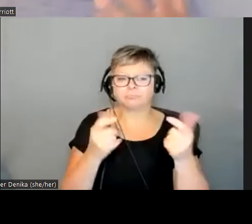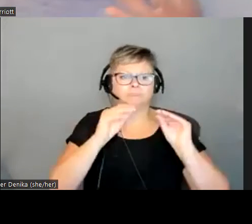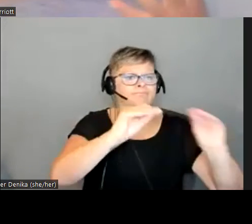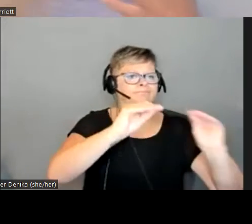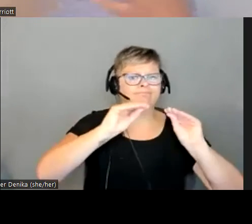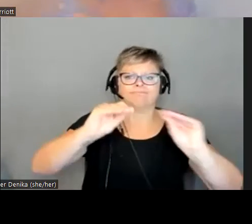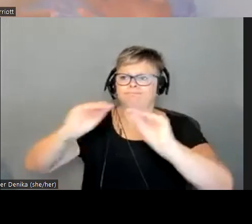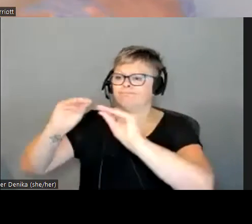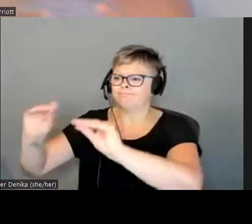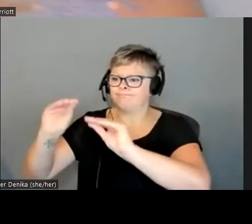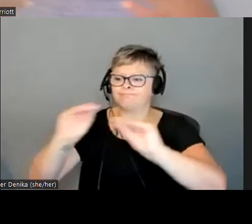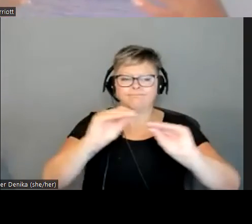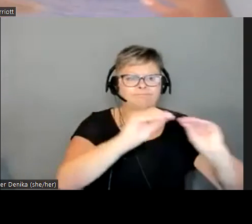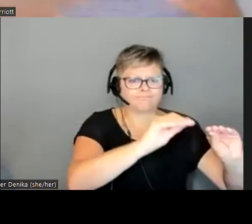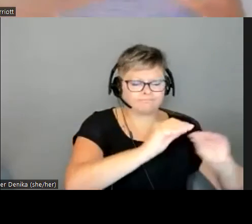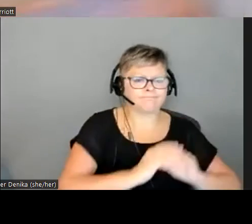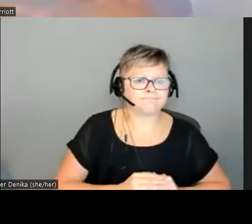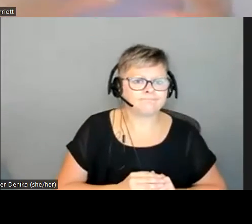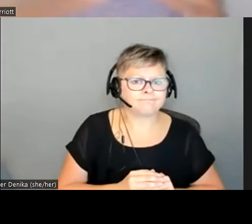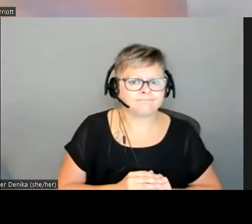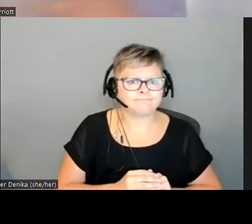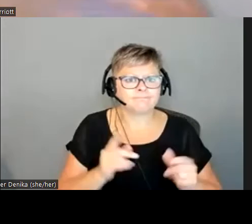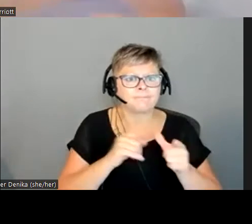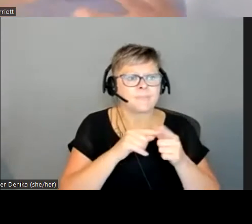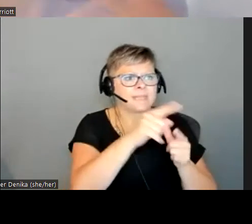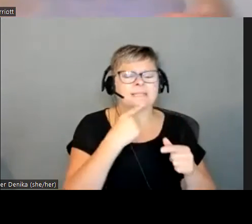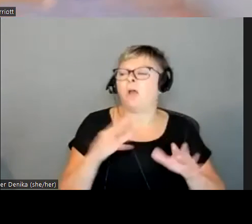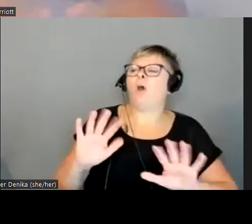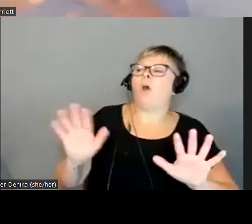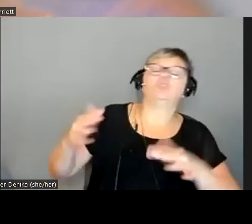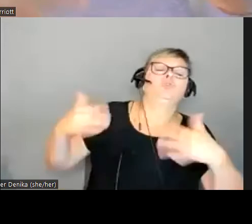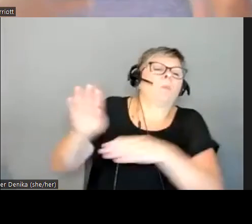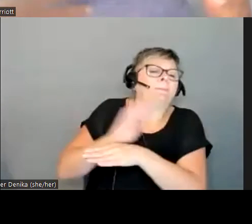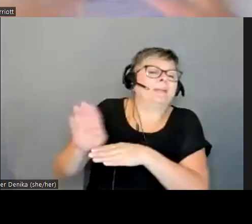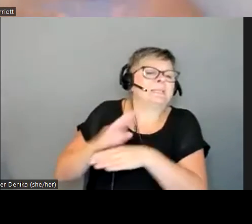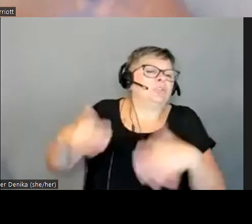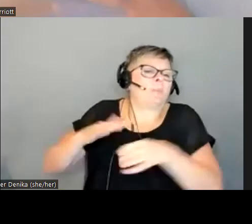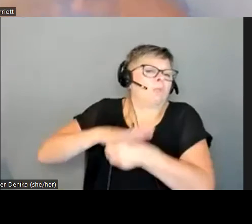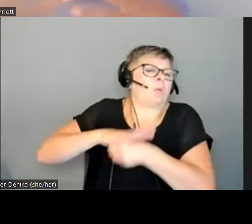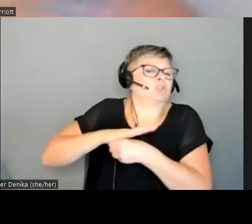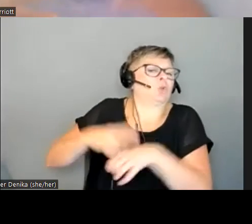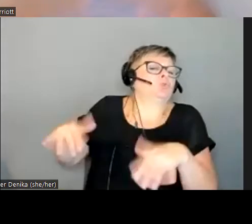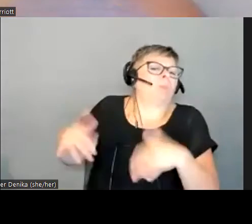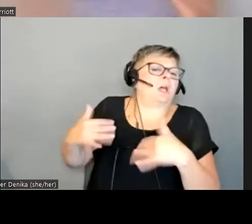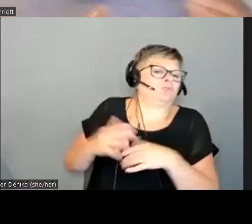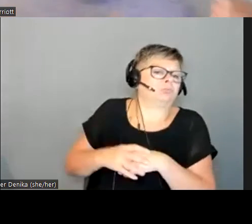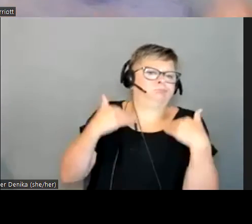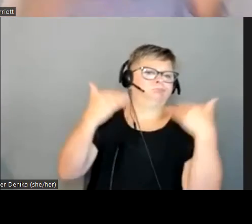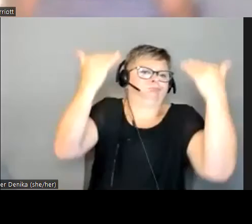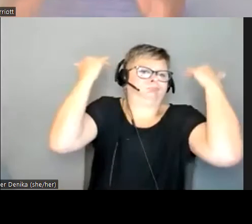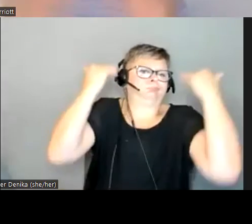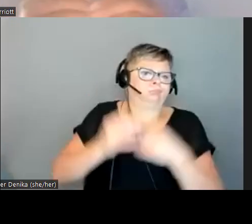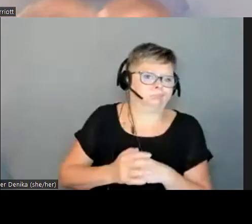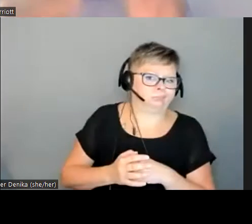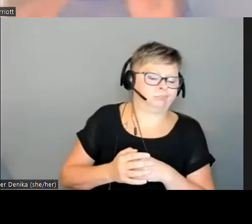they kind of come back with, it's so busy, it's too much, we have too much pressure, we have, like it's a lot, we got to push people